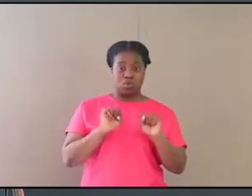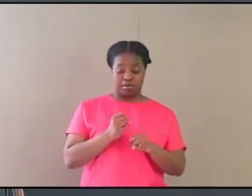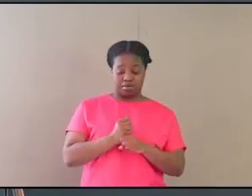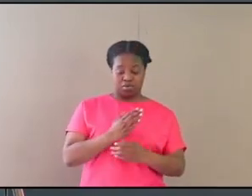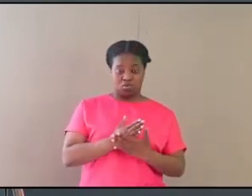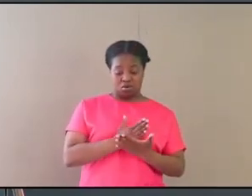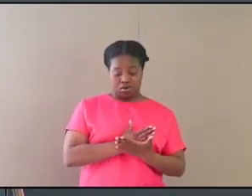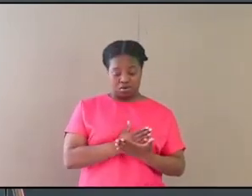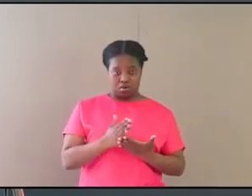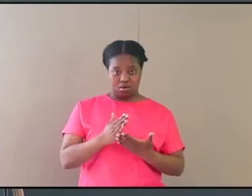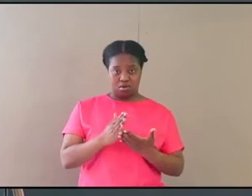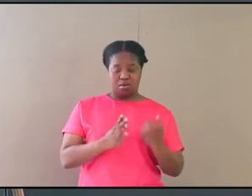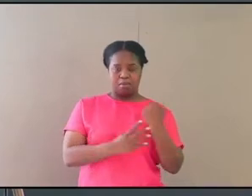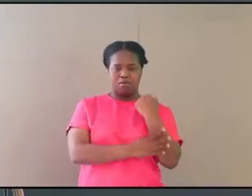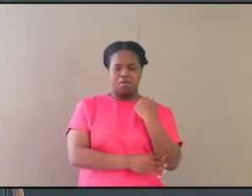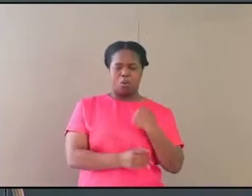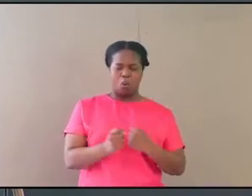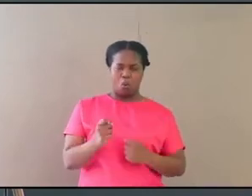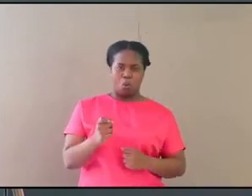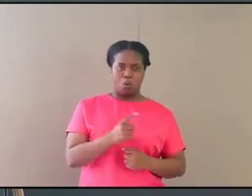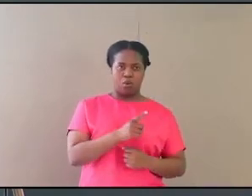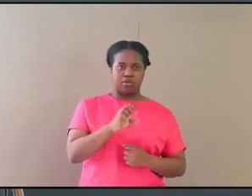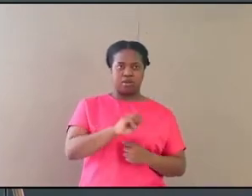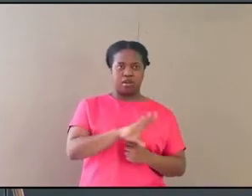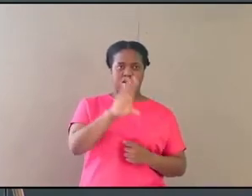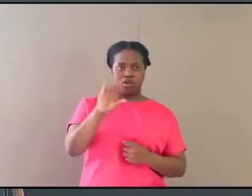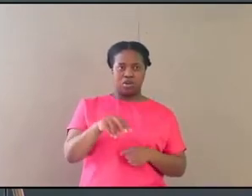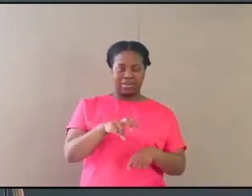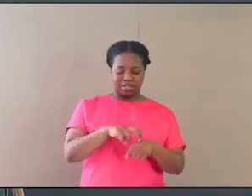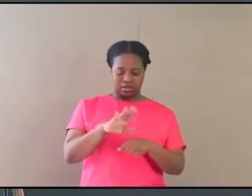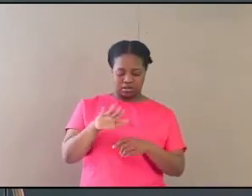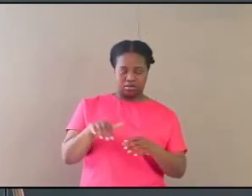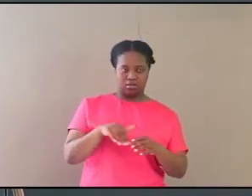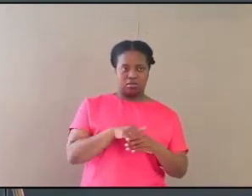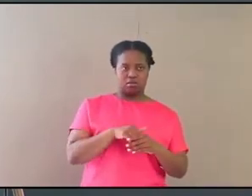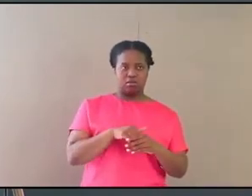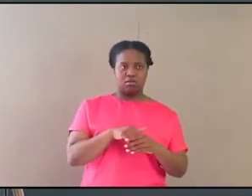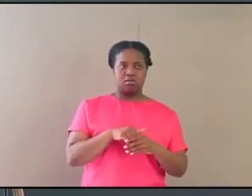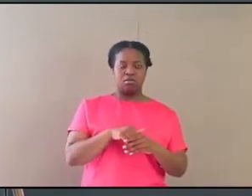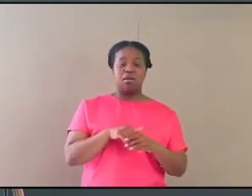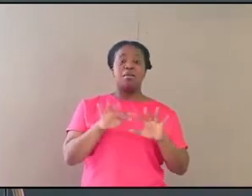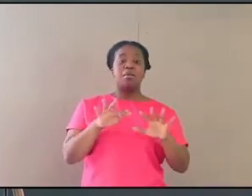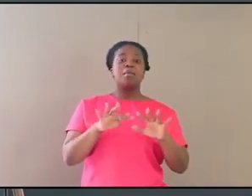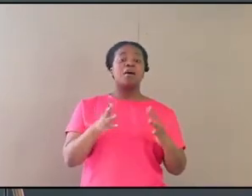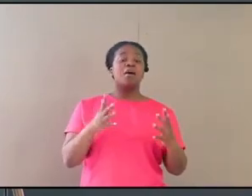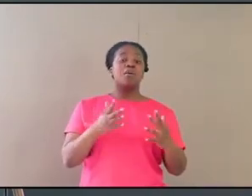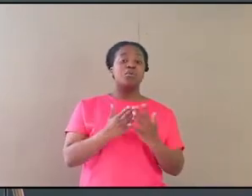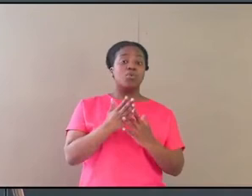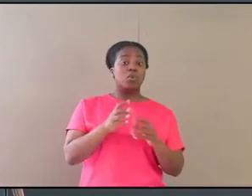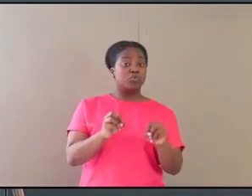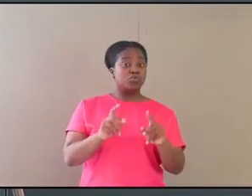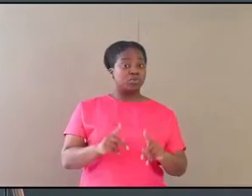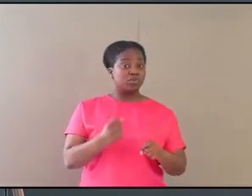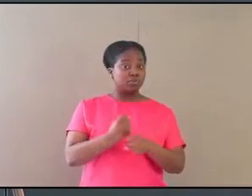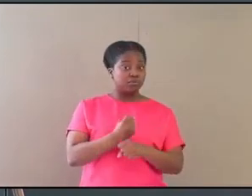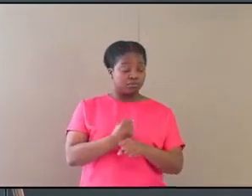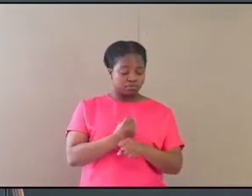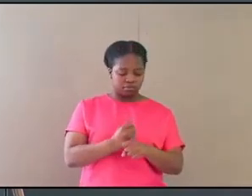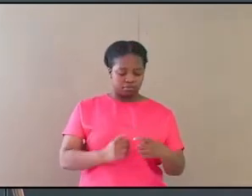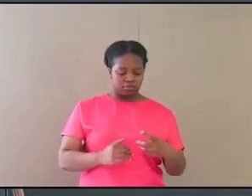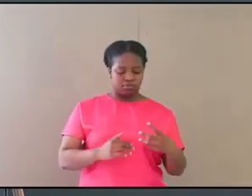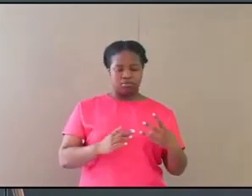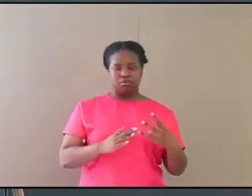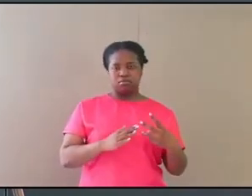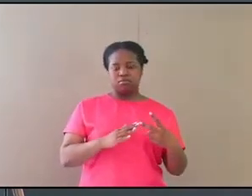all South Africans should be included as full citizens through opportunities for employment, personal